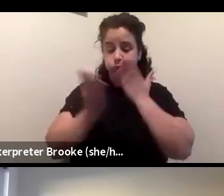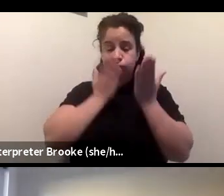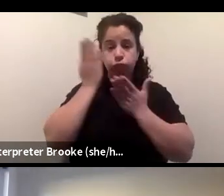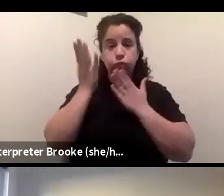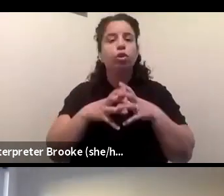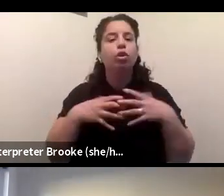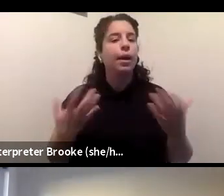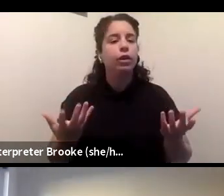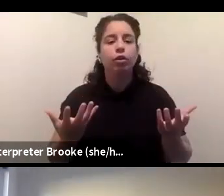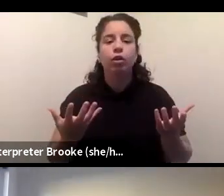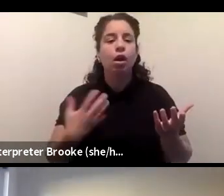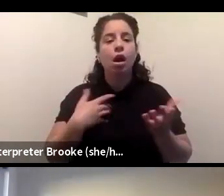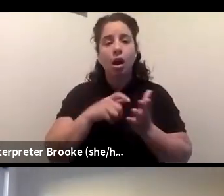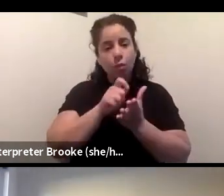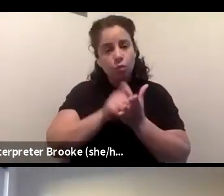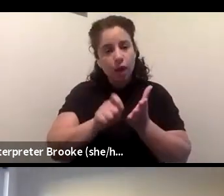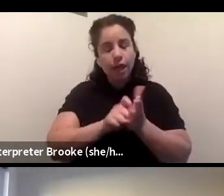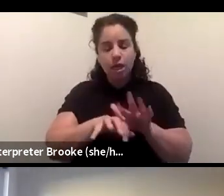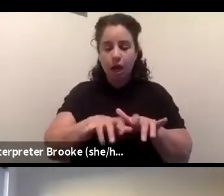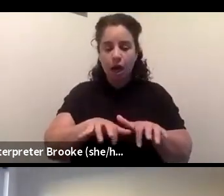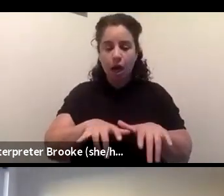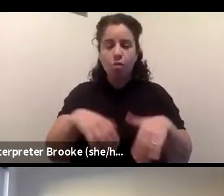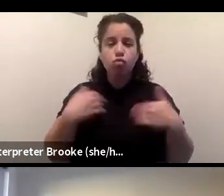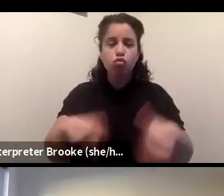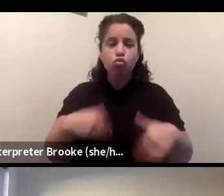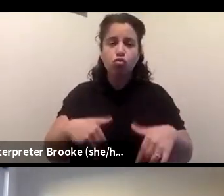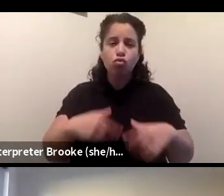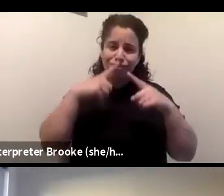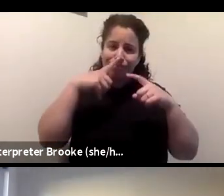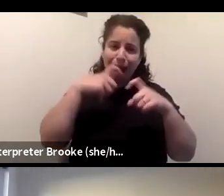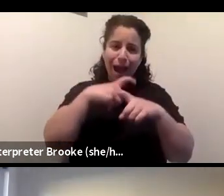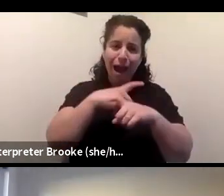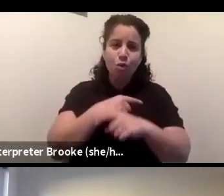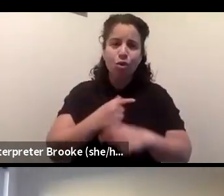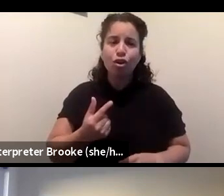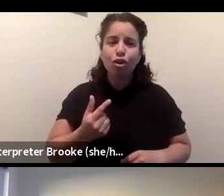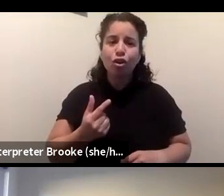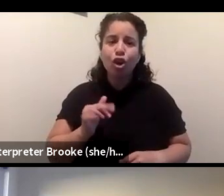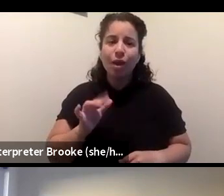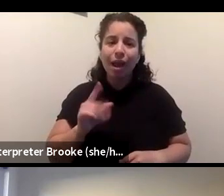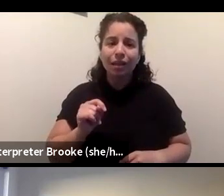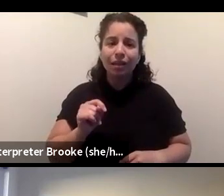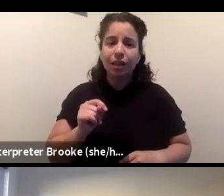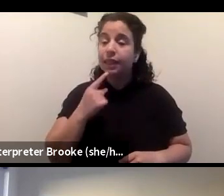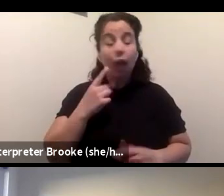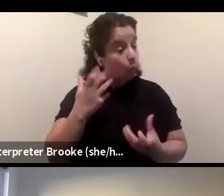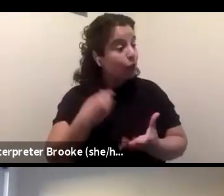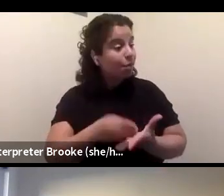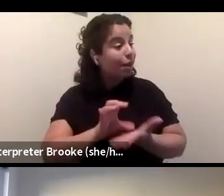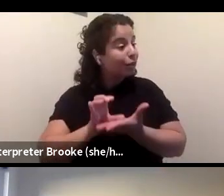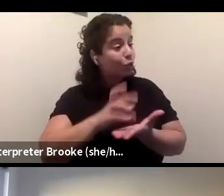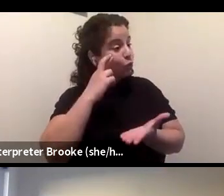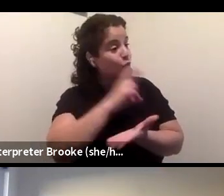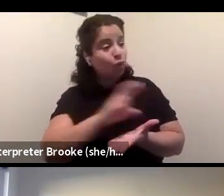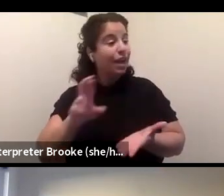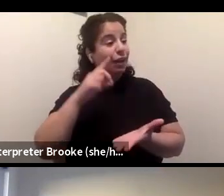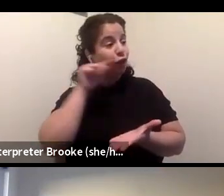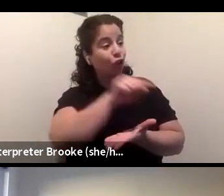writing giant grants for funding that they've told us they want to give to us. And I'm particularly